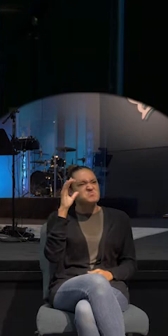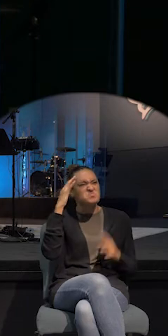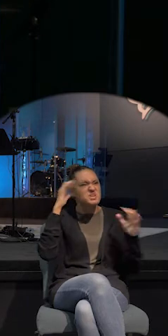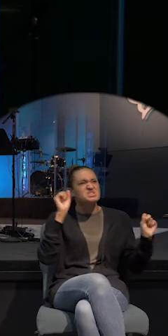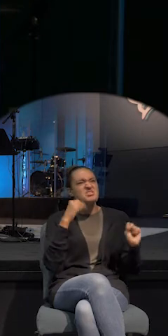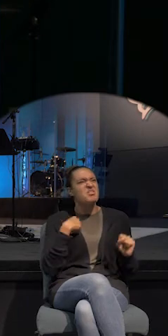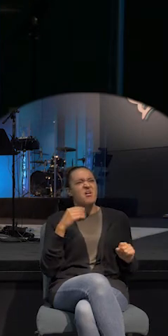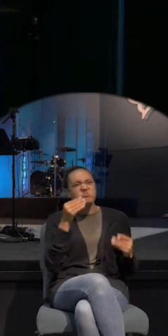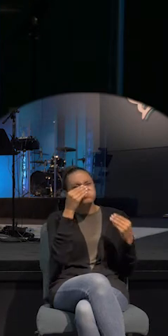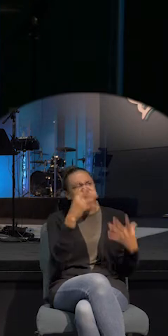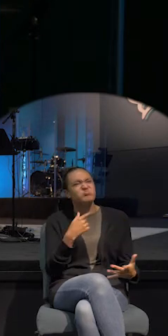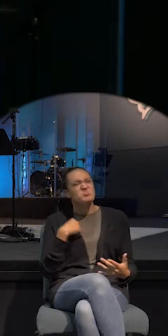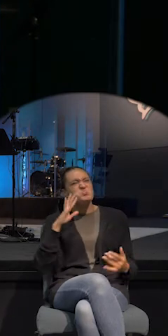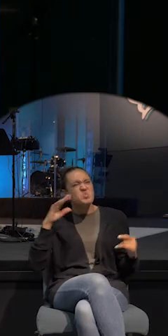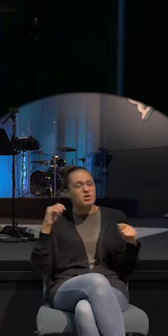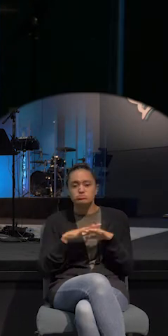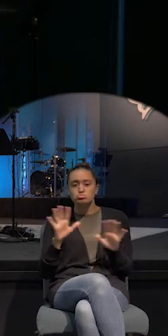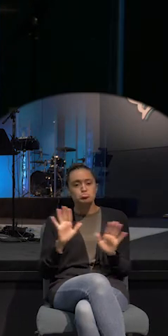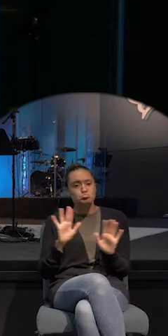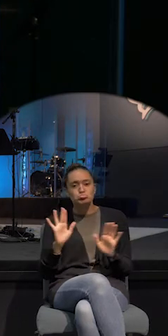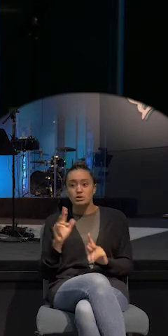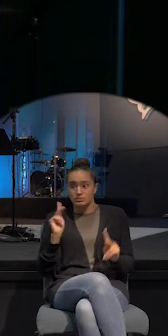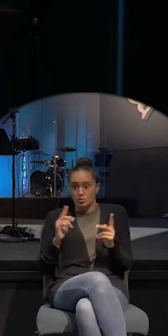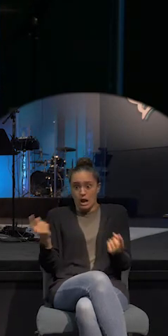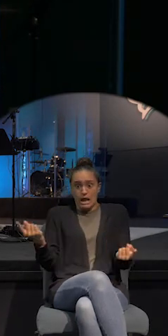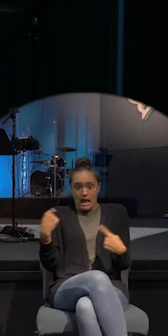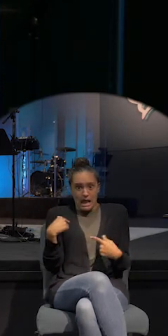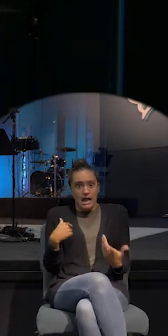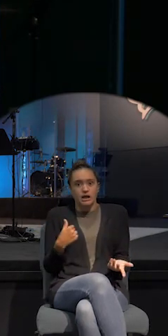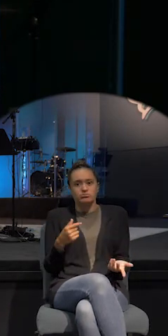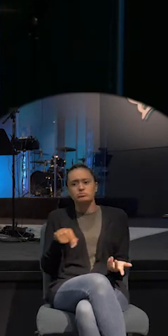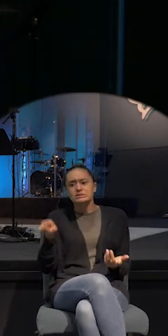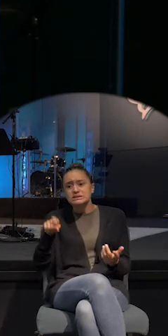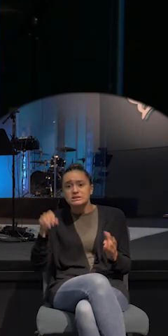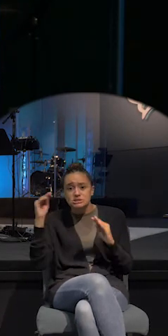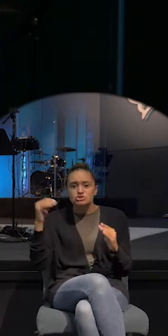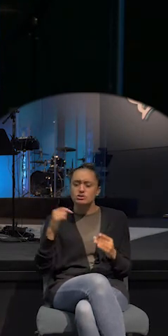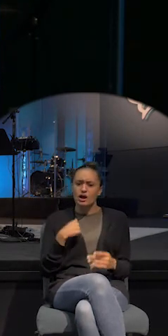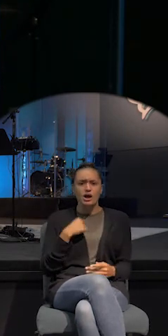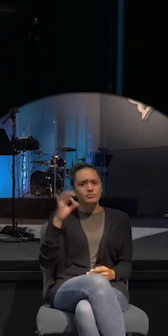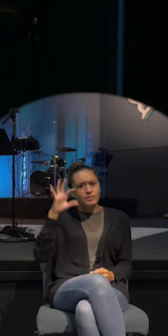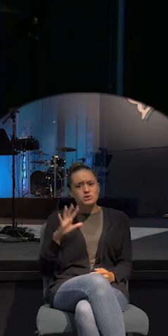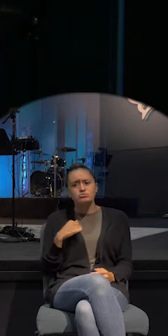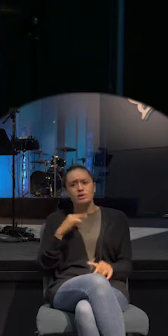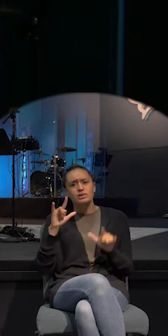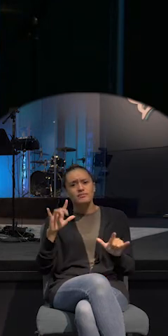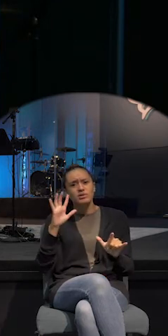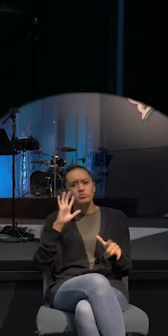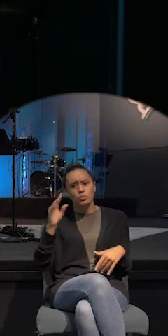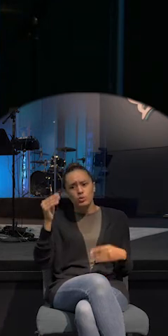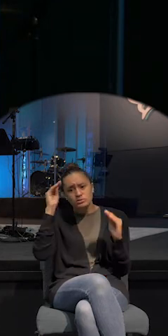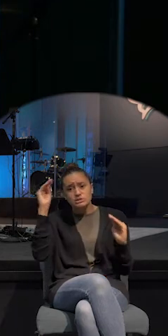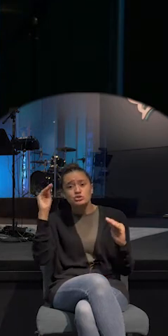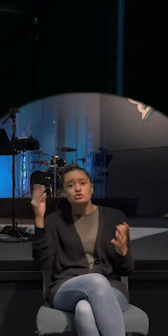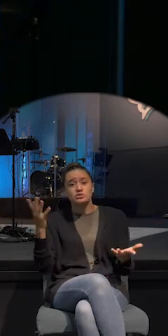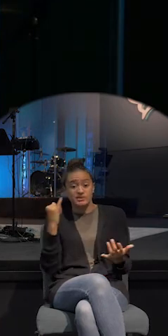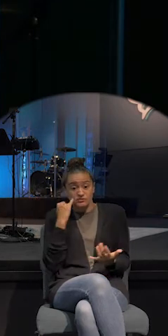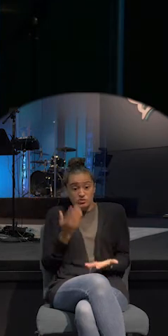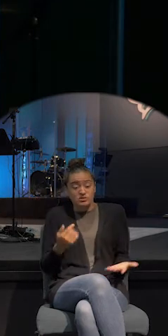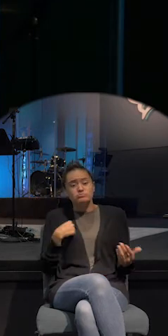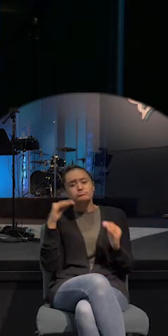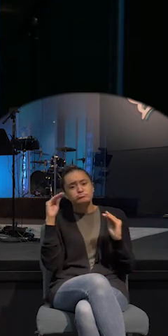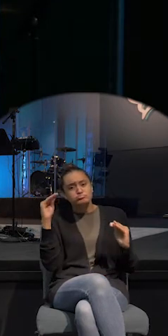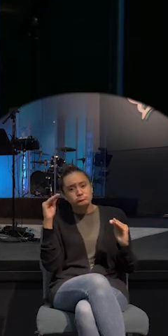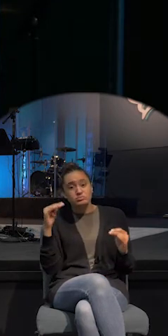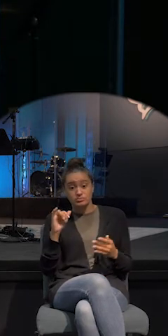was simply saying, these are sheep. They need to be fed. I am their pastor. I love them, and I'm going to feed them. That's what we do. That's what pastors